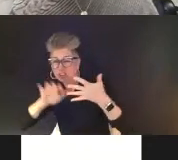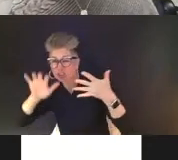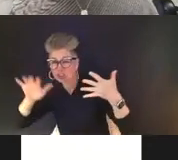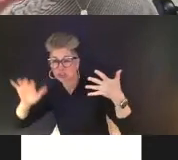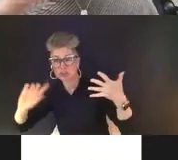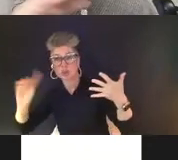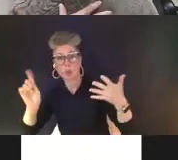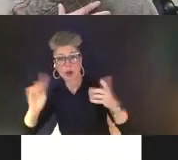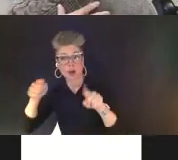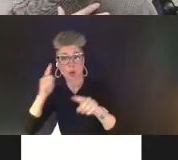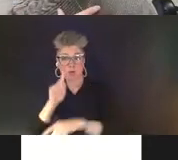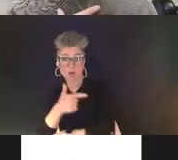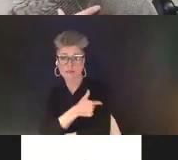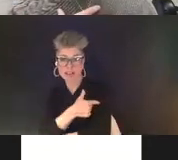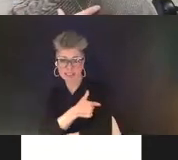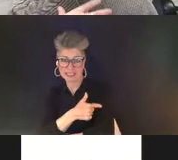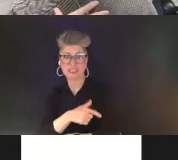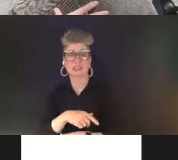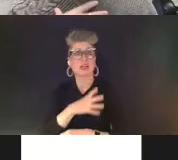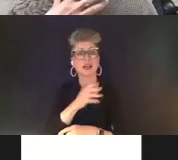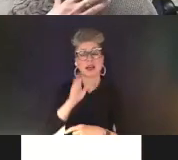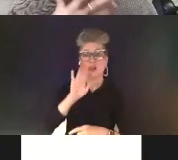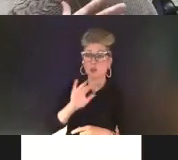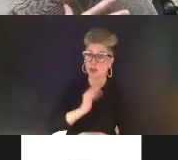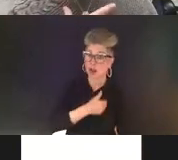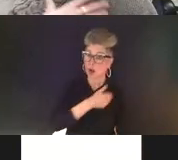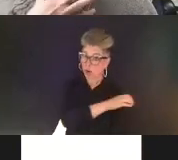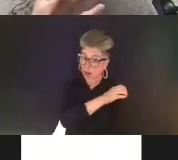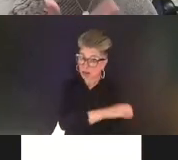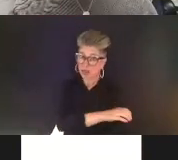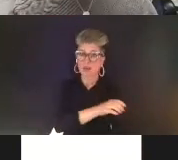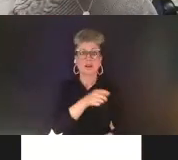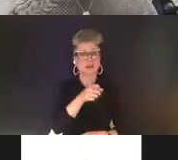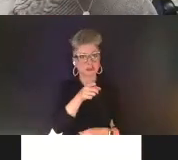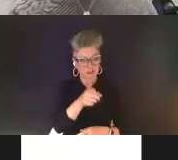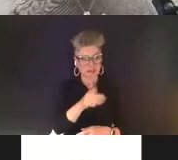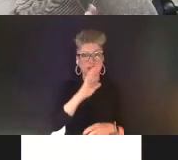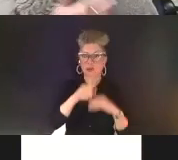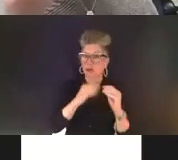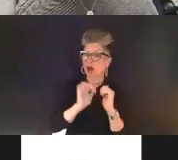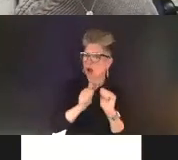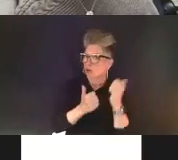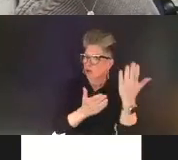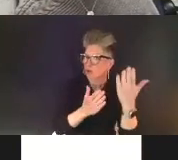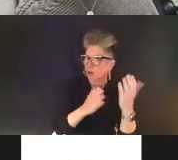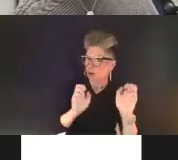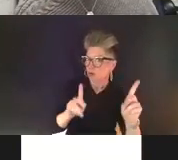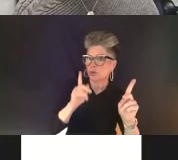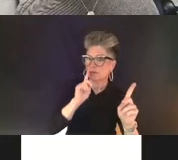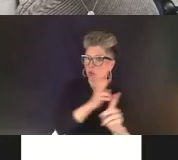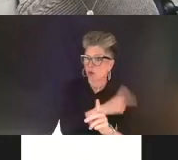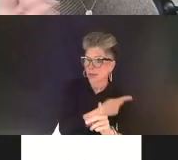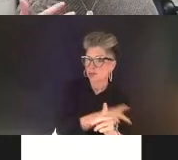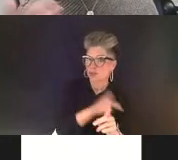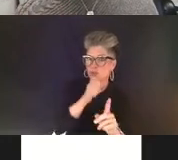vaccine. And I know that our clinic is also talking about how we can provide an opportunity for patients